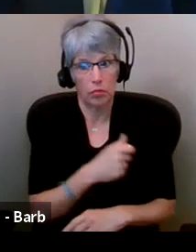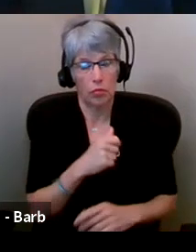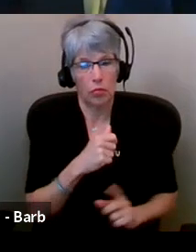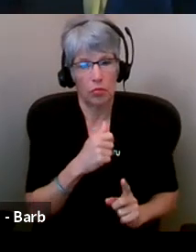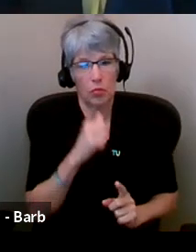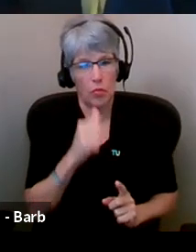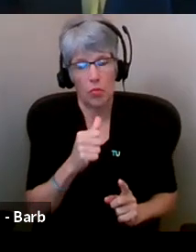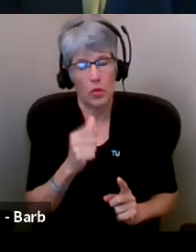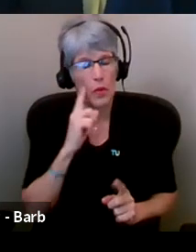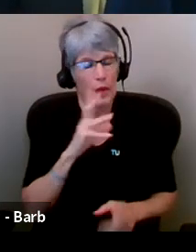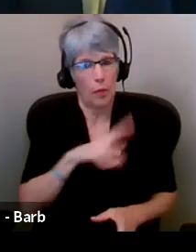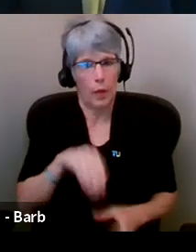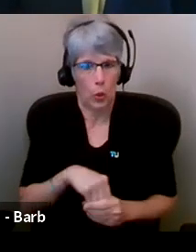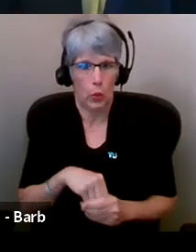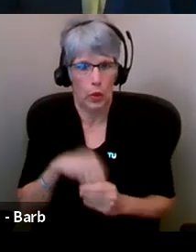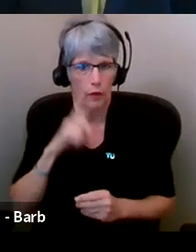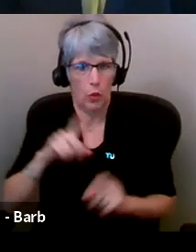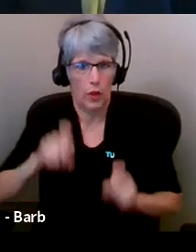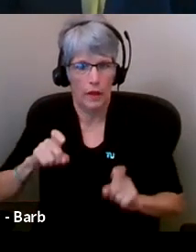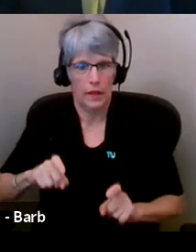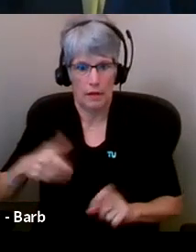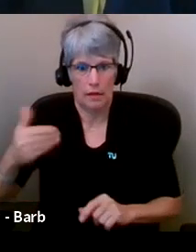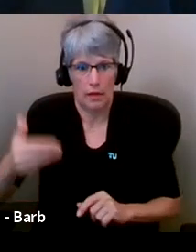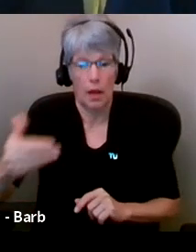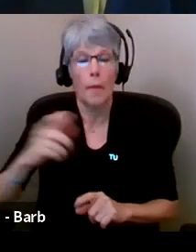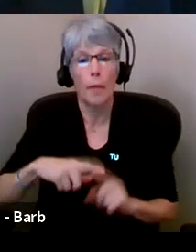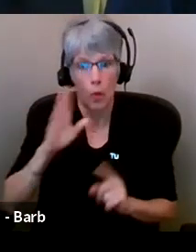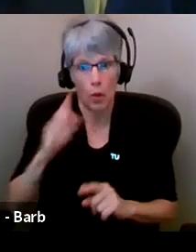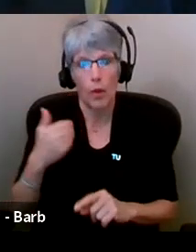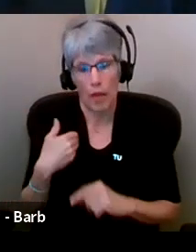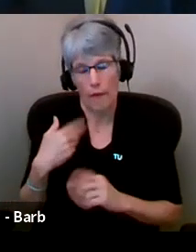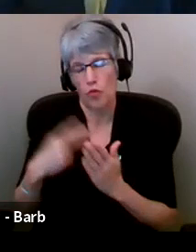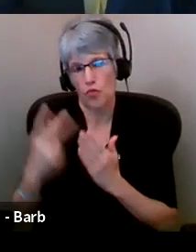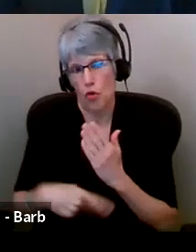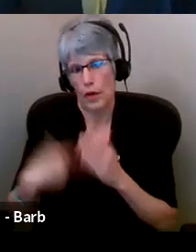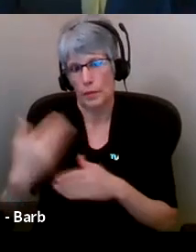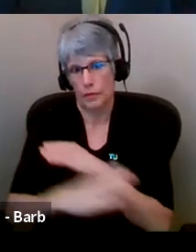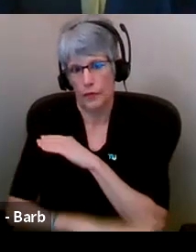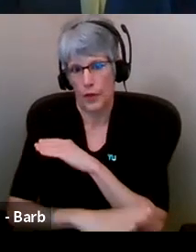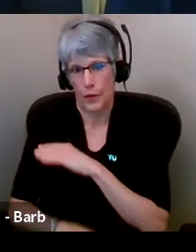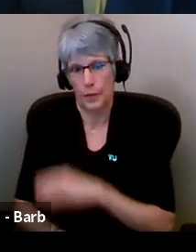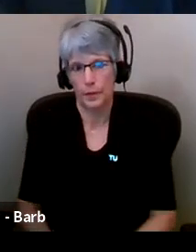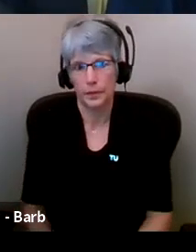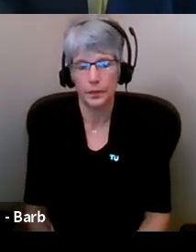the sentinel testing, but we will have a sentinel testing program in the fall.